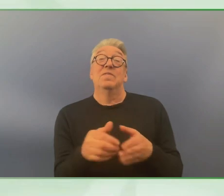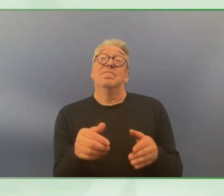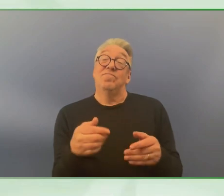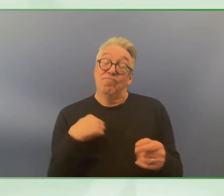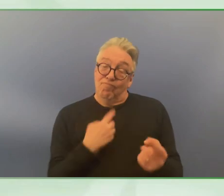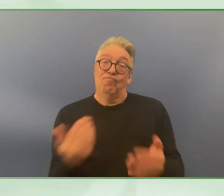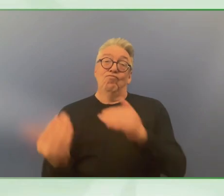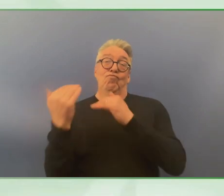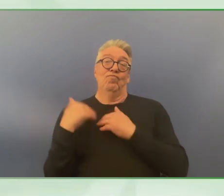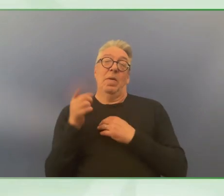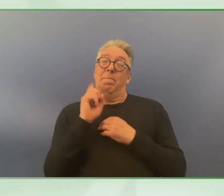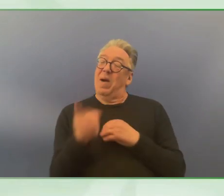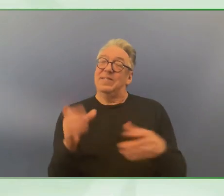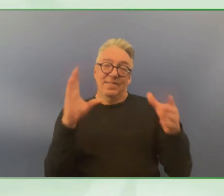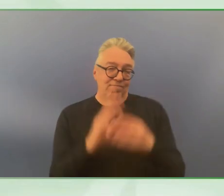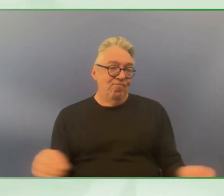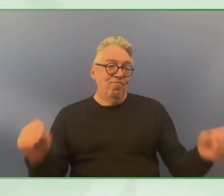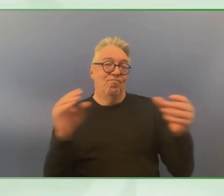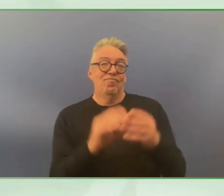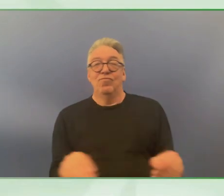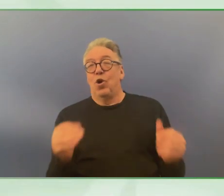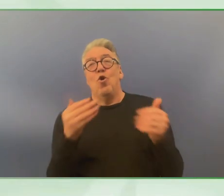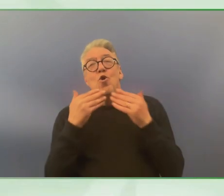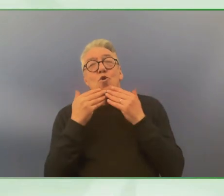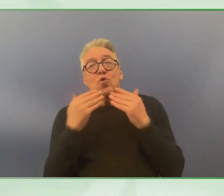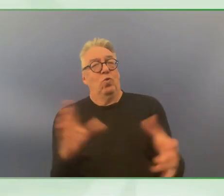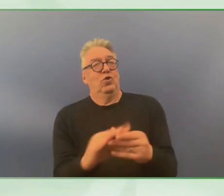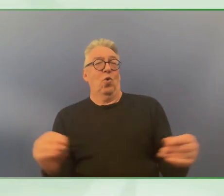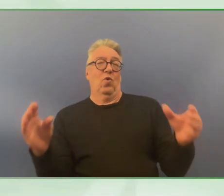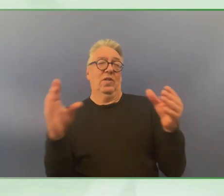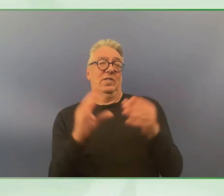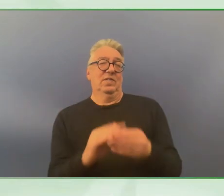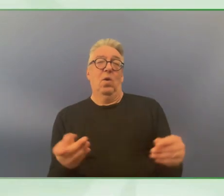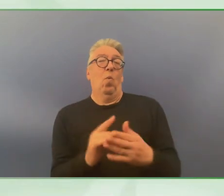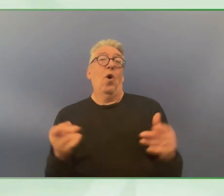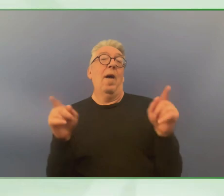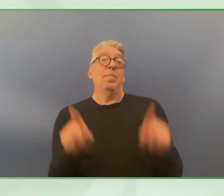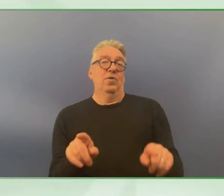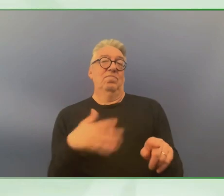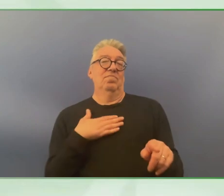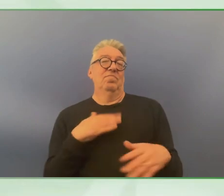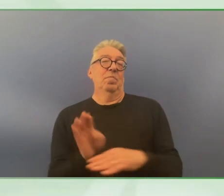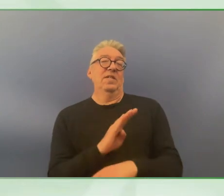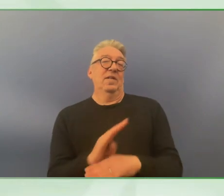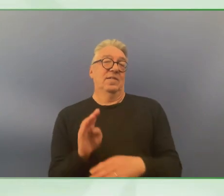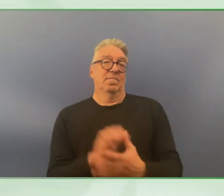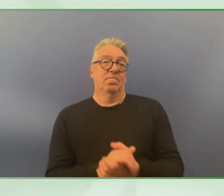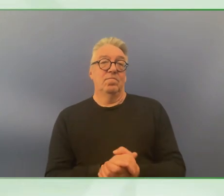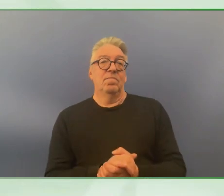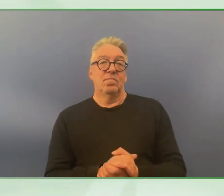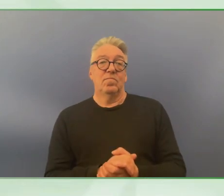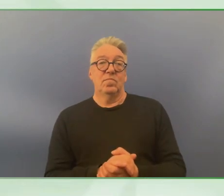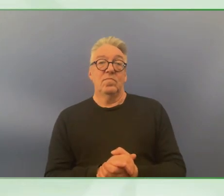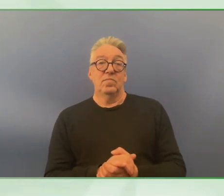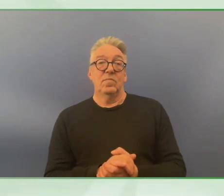amazing stories, you know, that happen across our business. And that's a lot to do with, you know, the people that we have in our